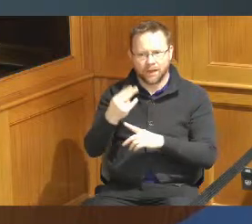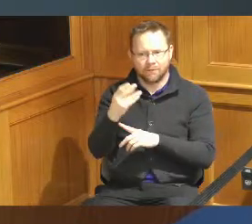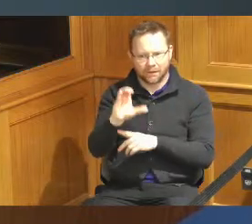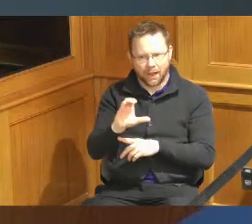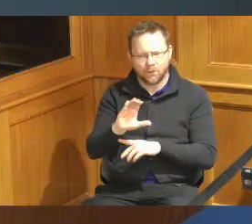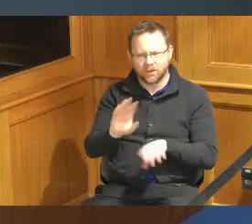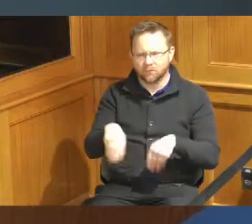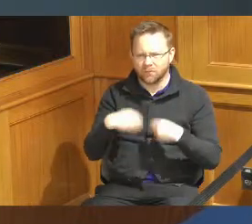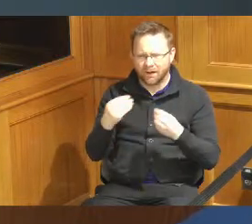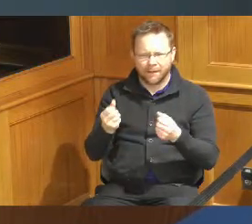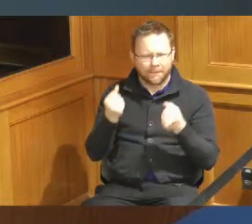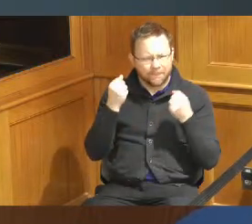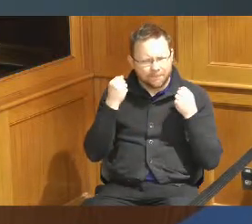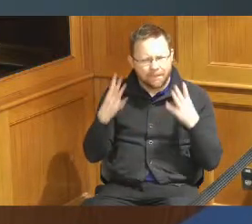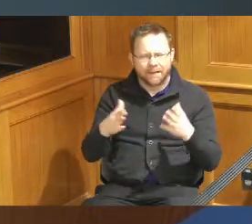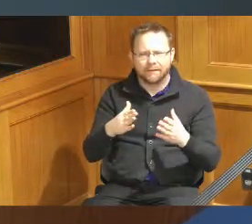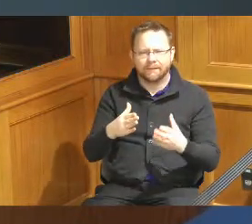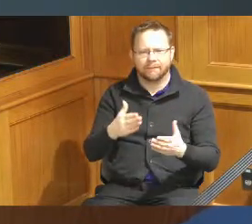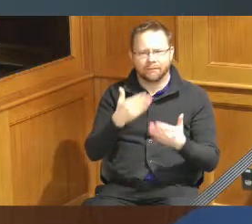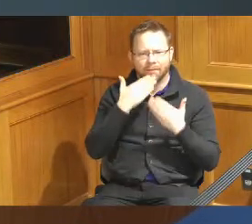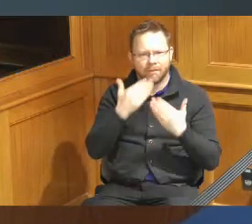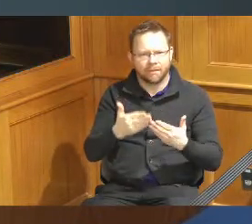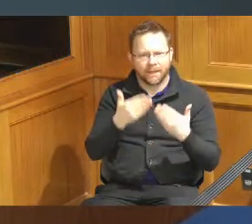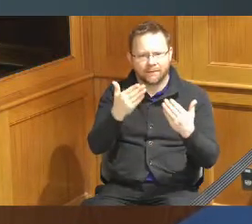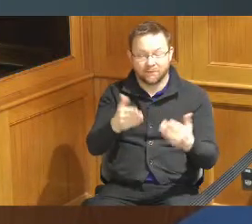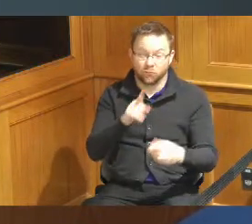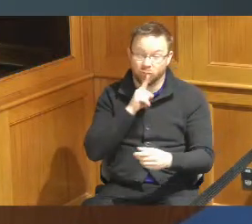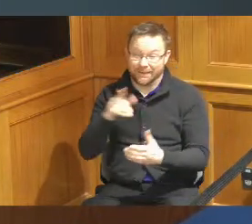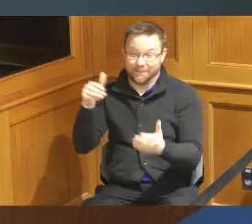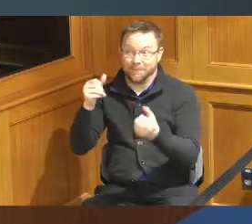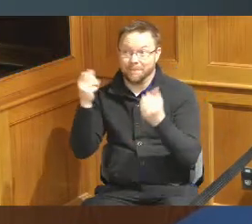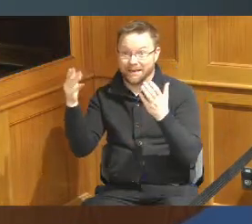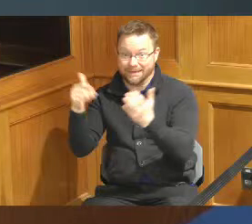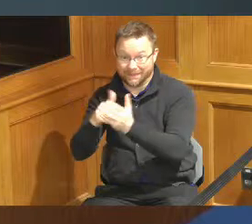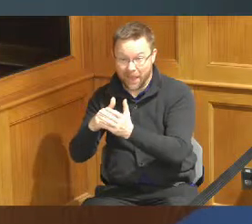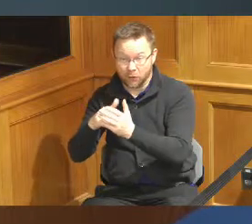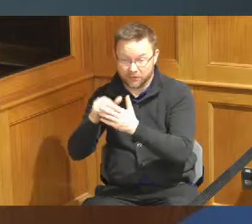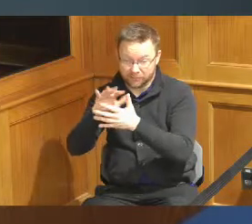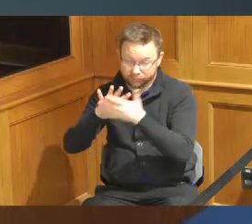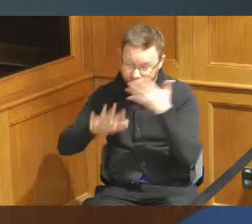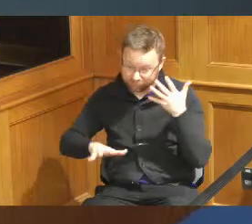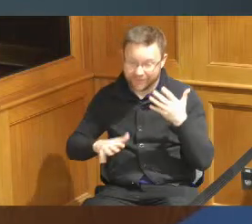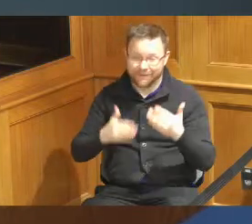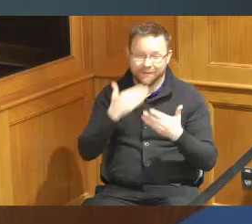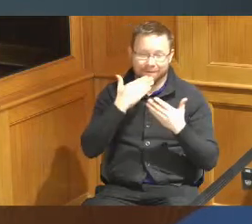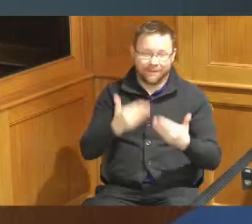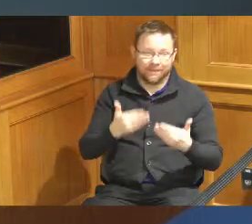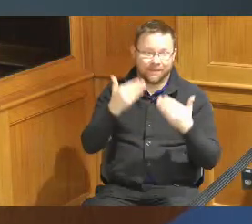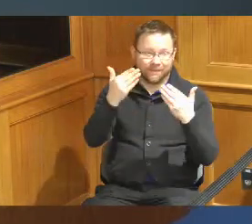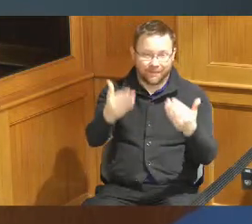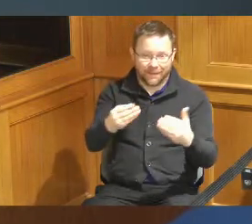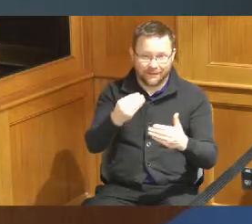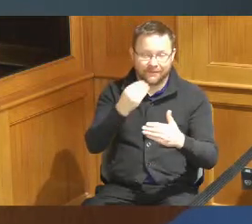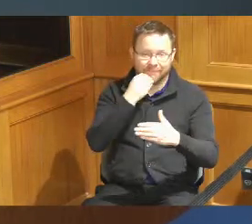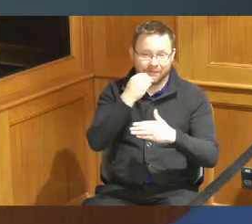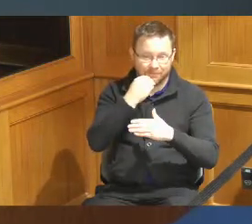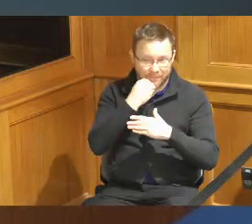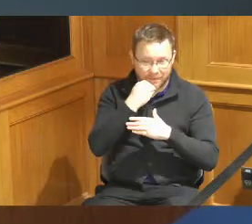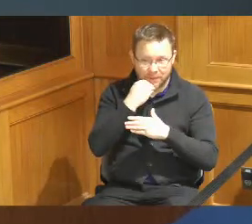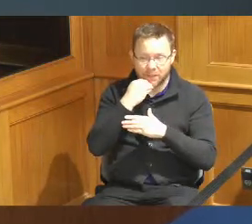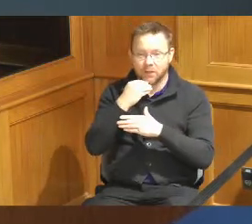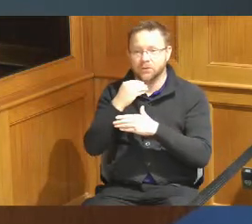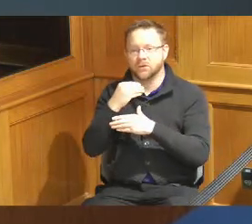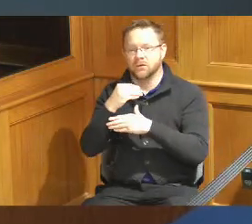providing hundreds of Thanksgiving, should say thousands at this point, thousands of Thanksgiving meals and